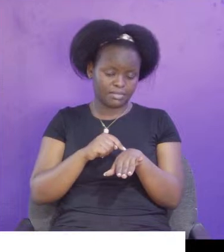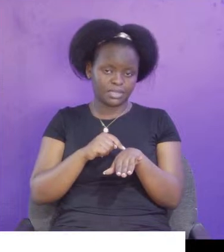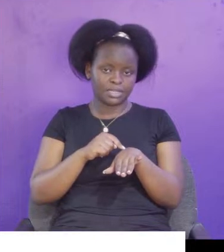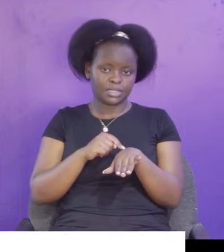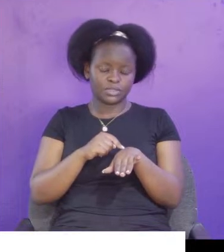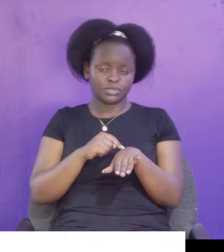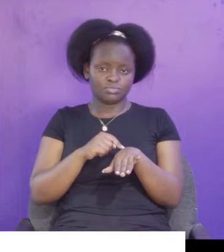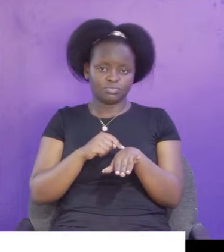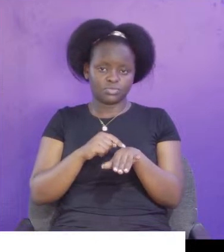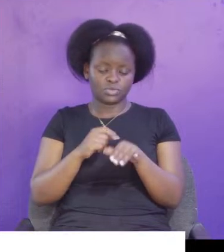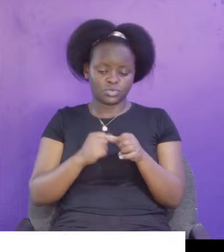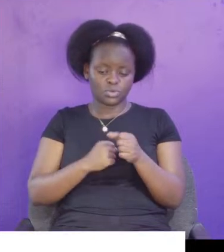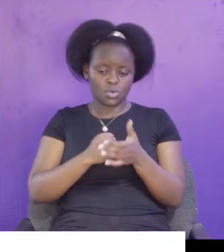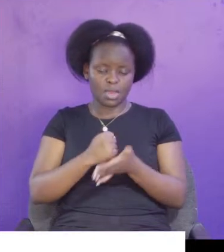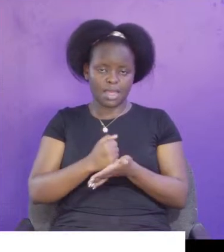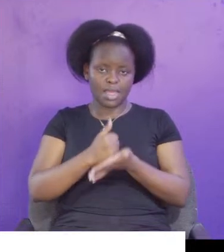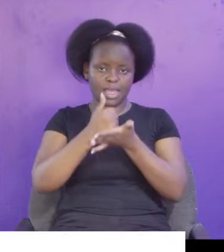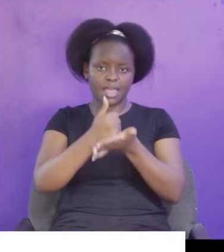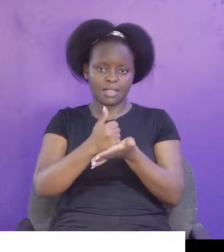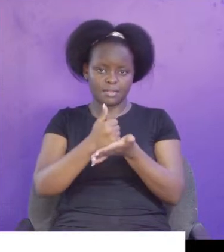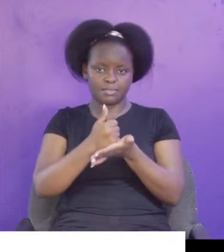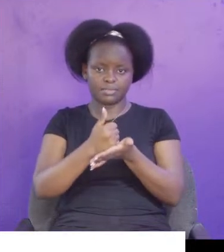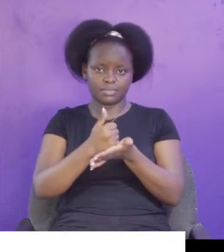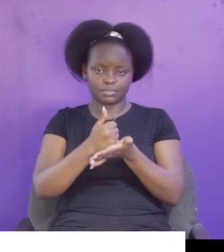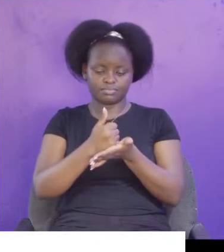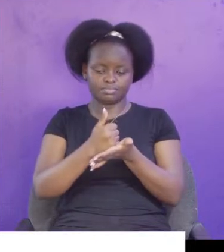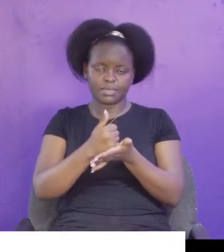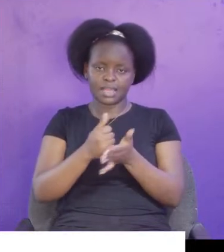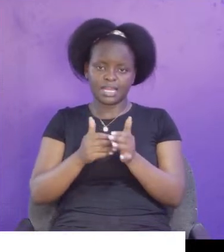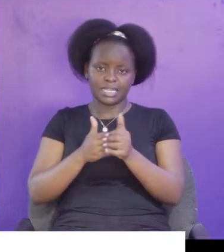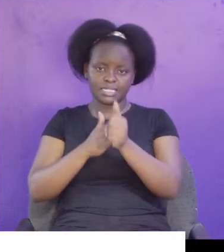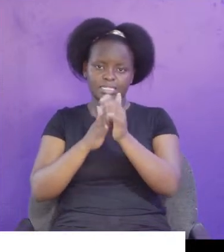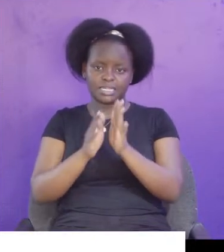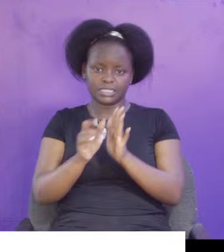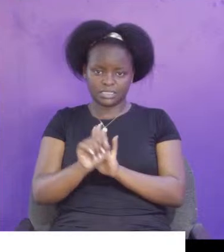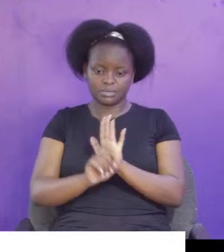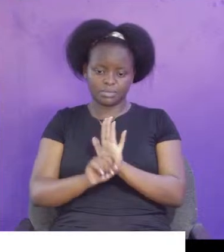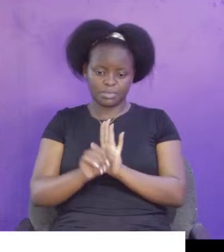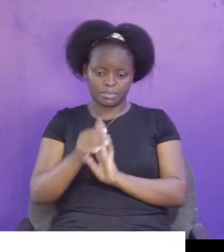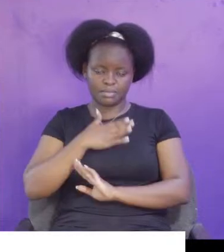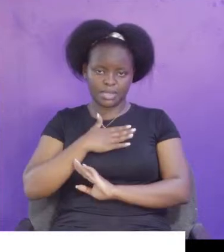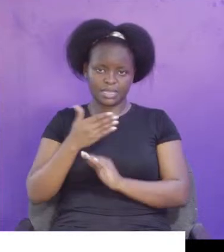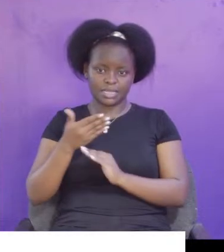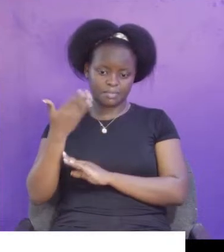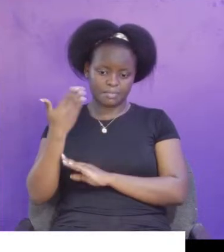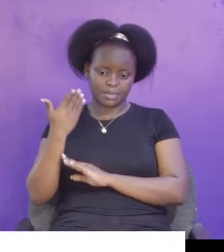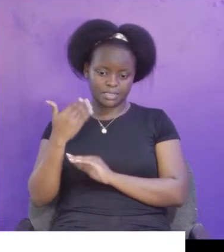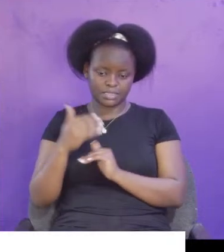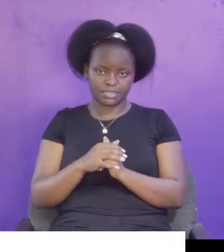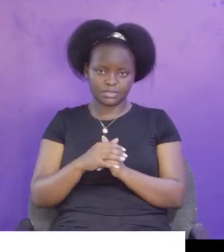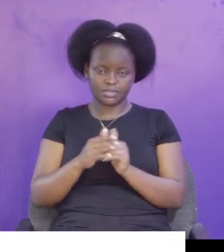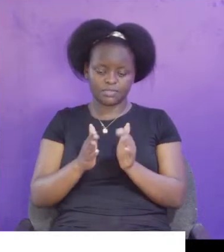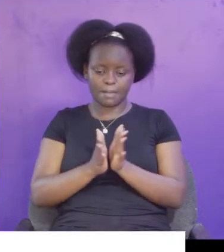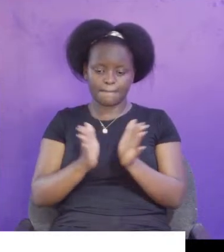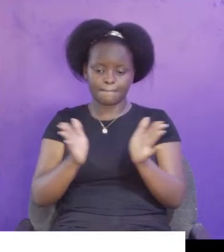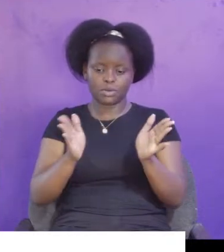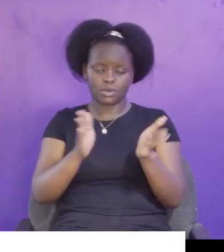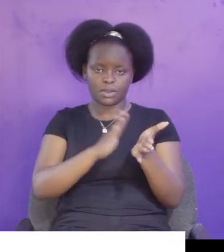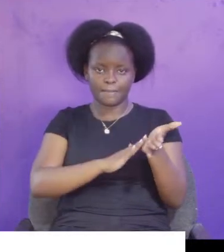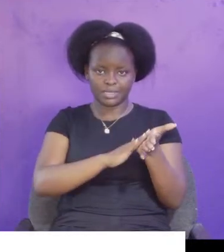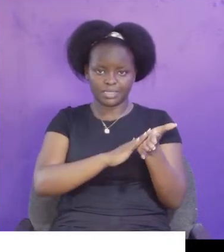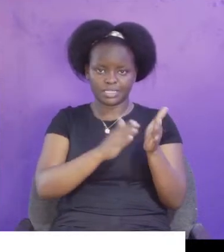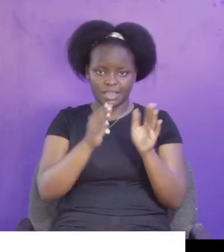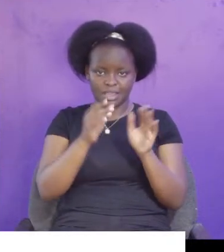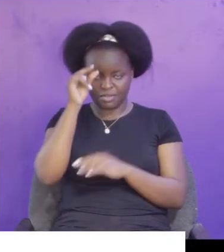help anchor my leadership, culminating in the birth of the broad-based government. To